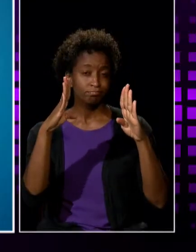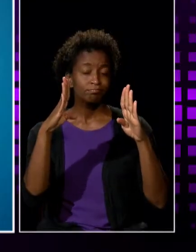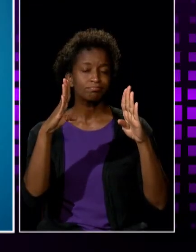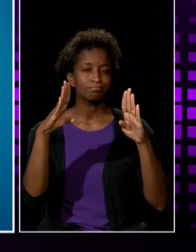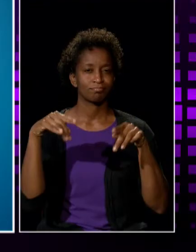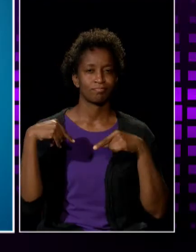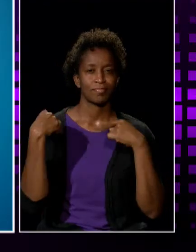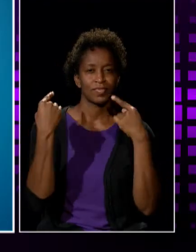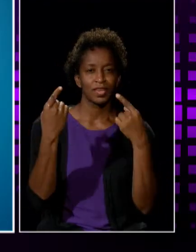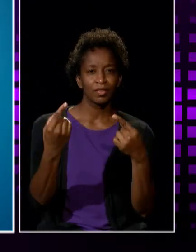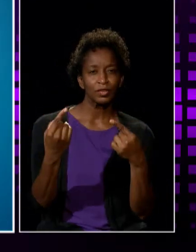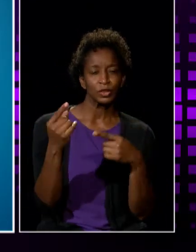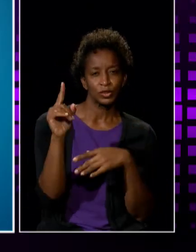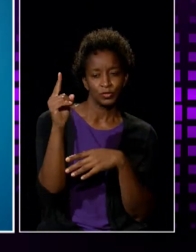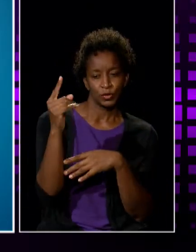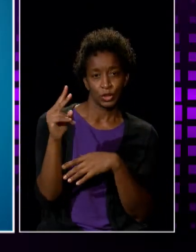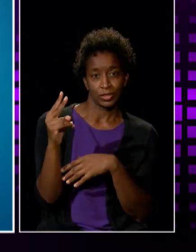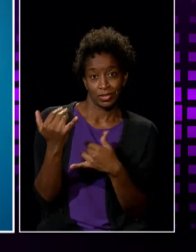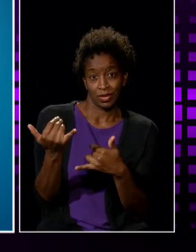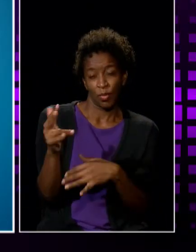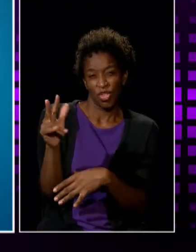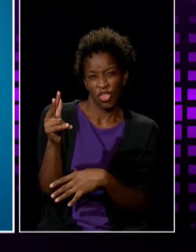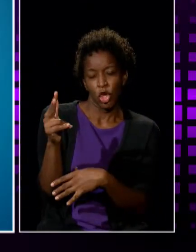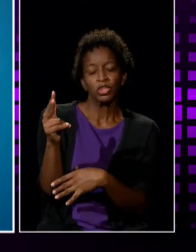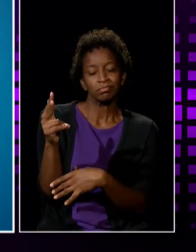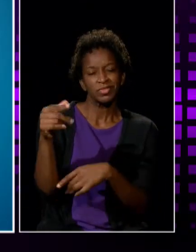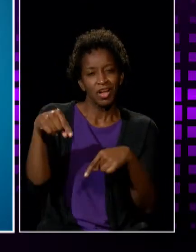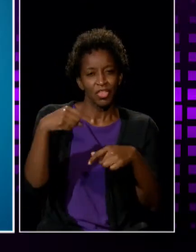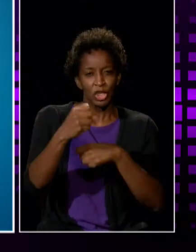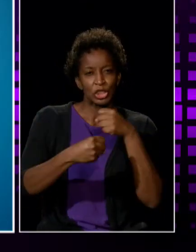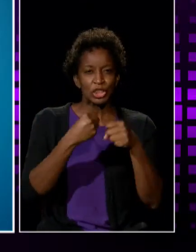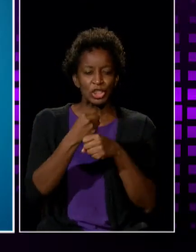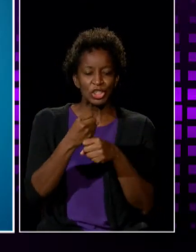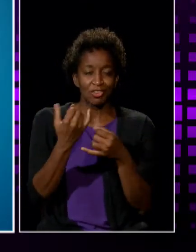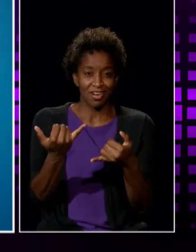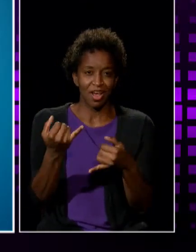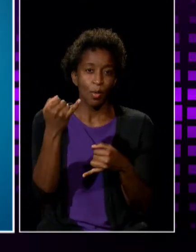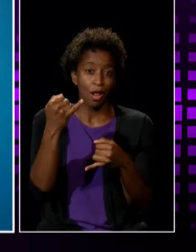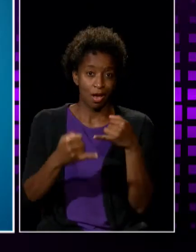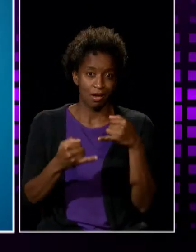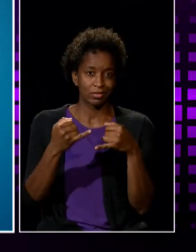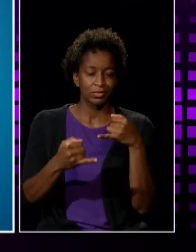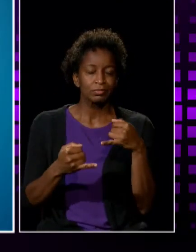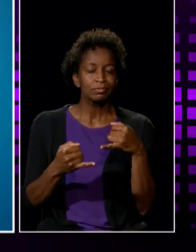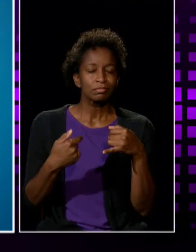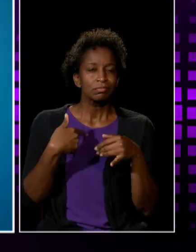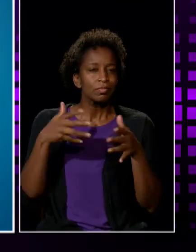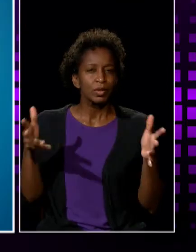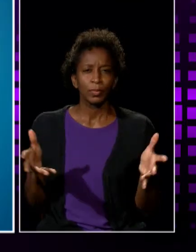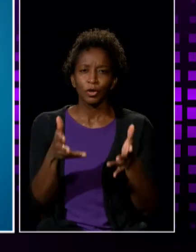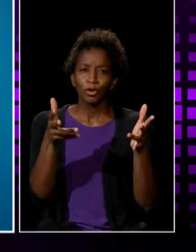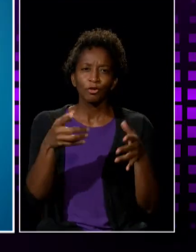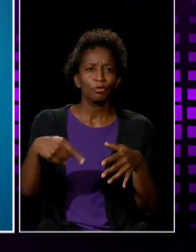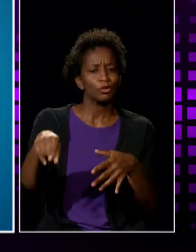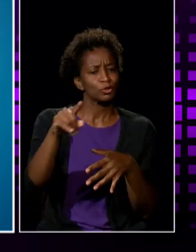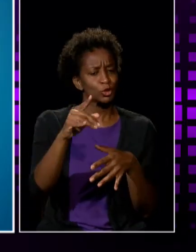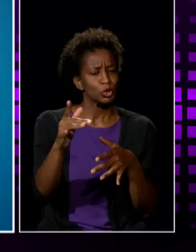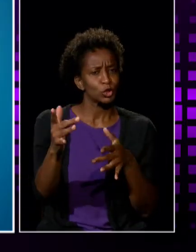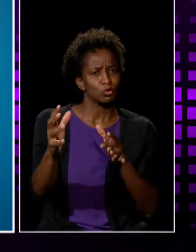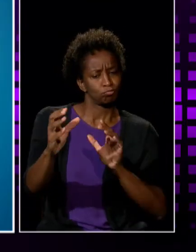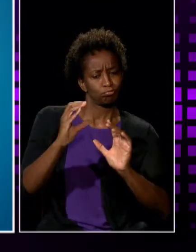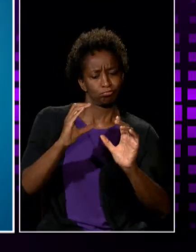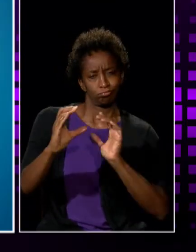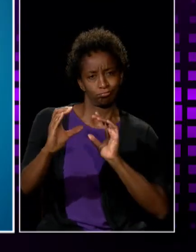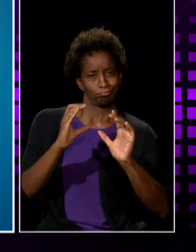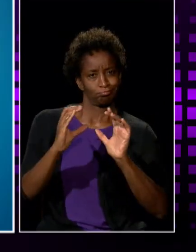for the year and probably our last for the year. So please, I encourage you to engage with us as much as possible. This week,